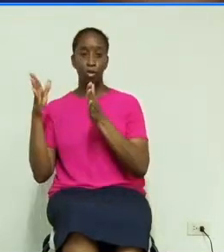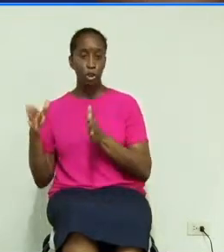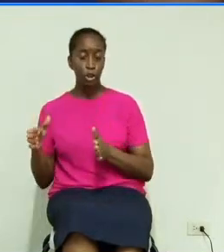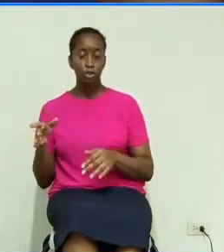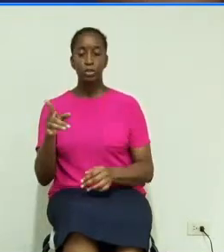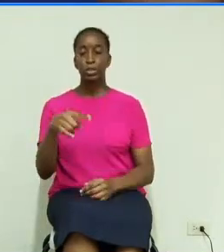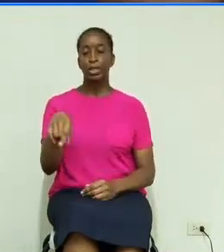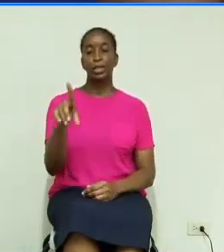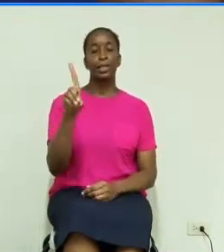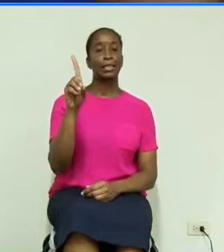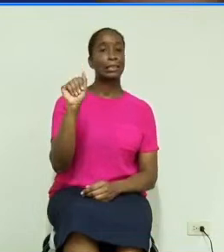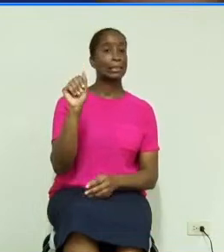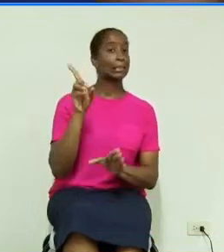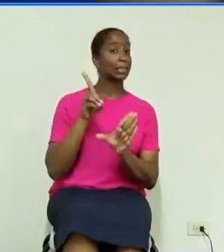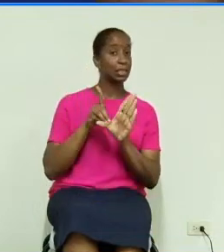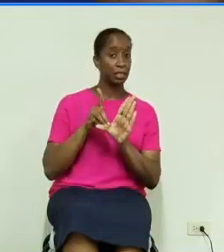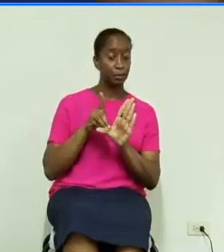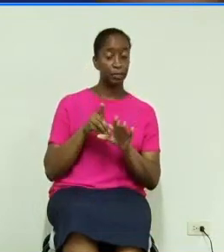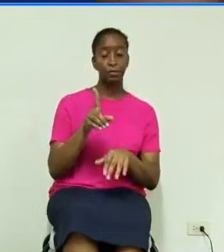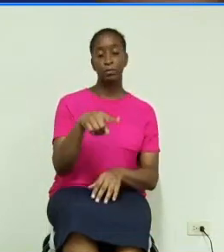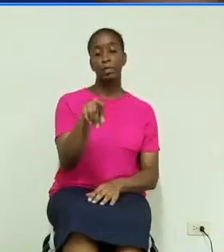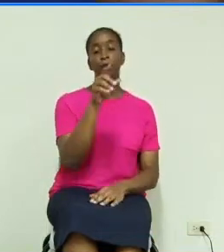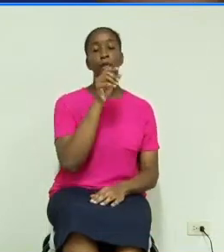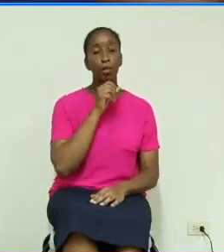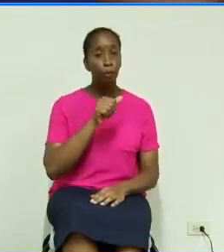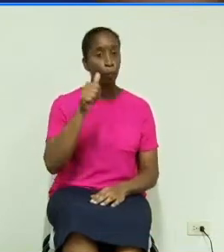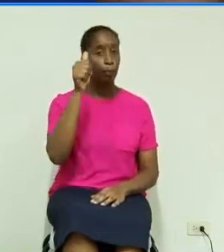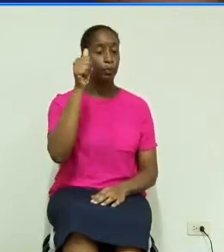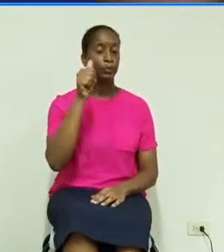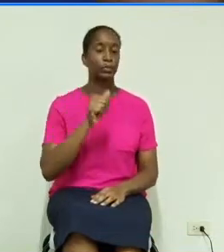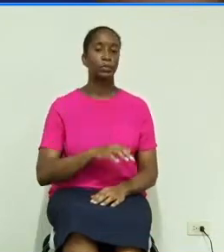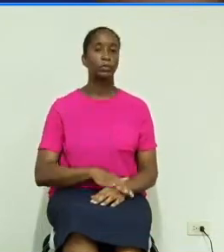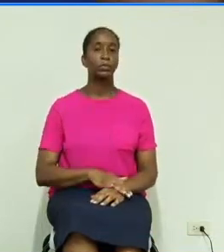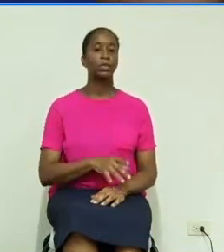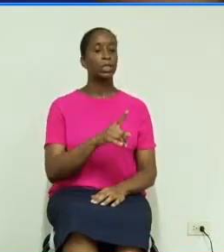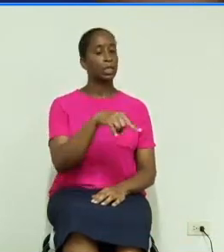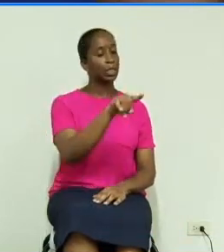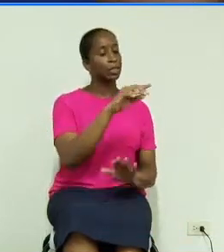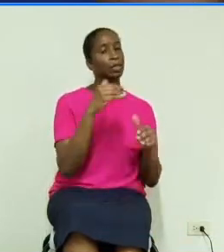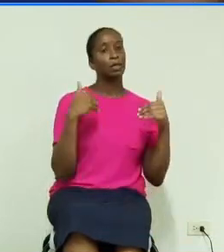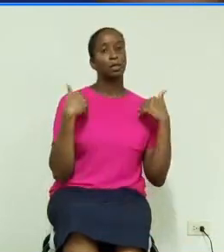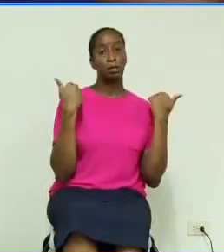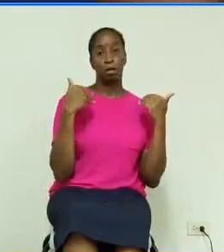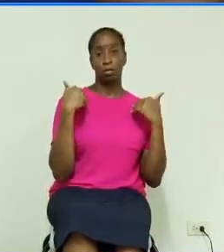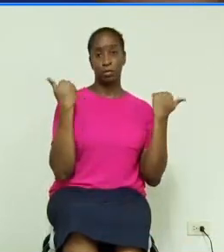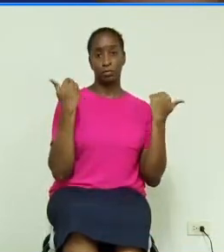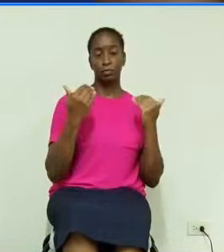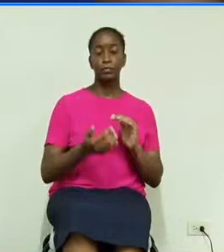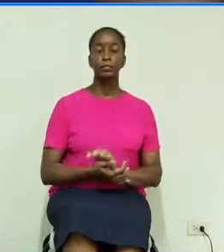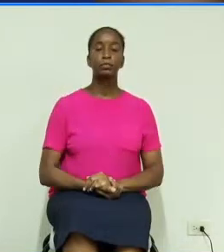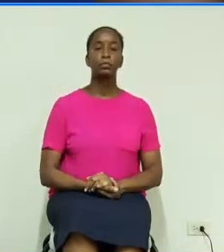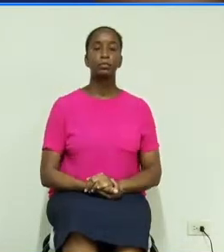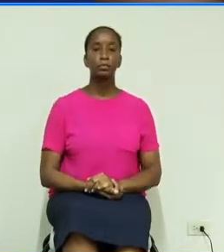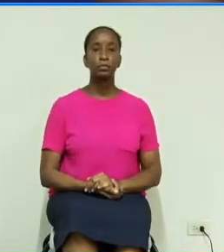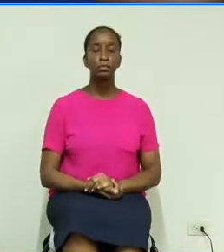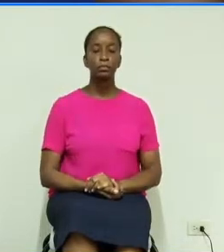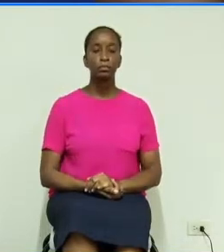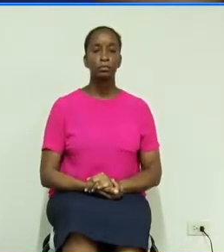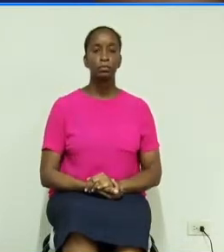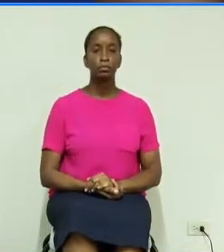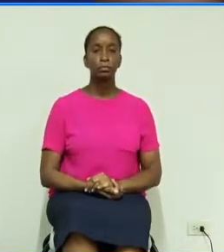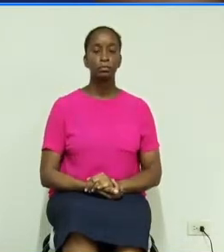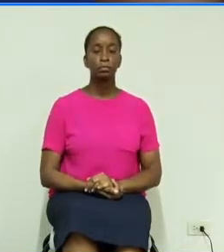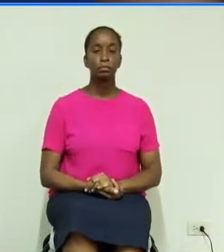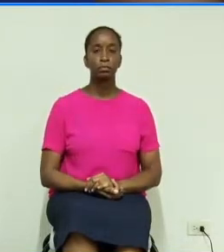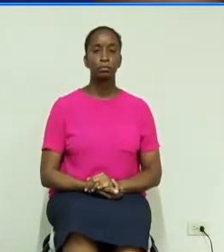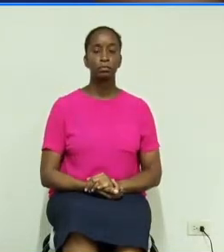disabilities, of course, the elderly, most certainly the youth. Now, I want to expand a bit further